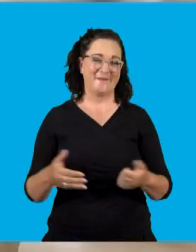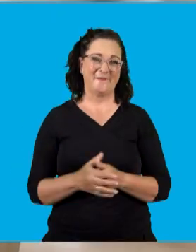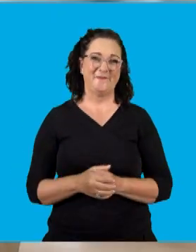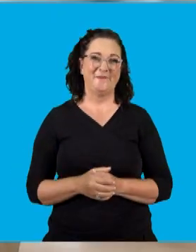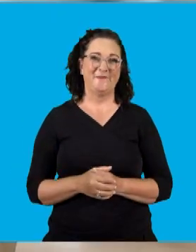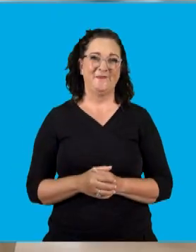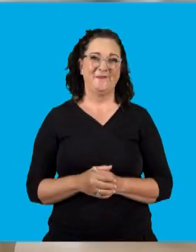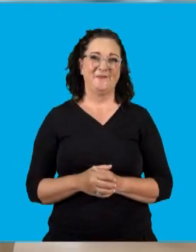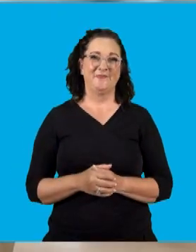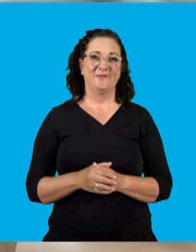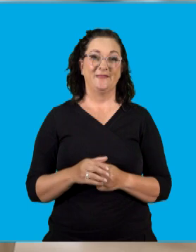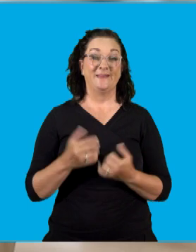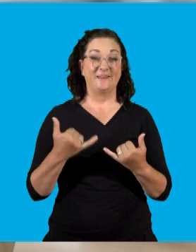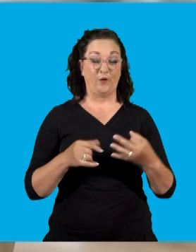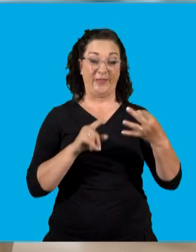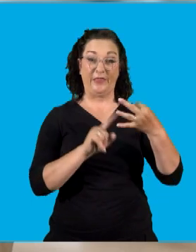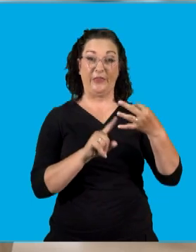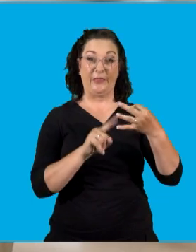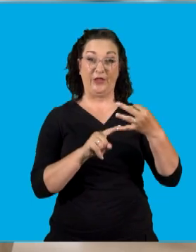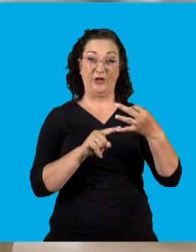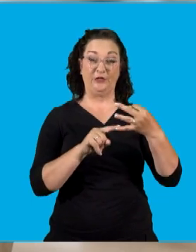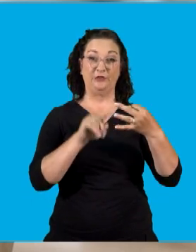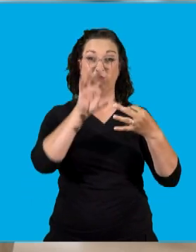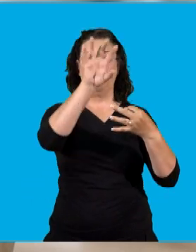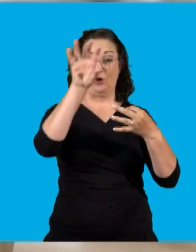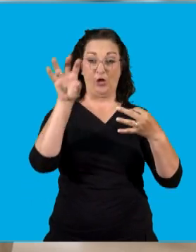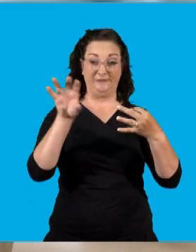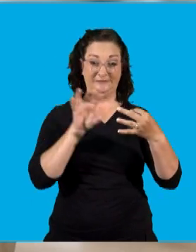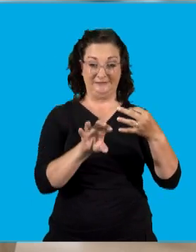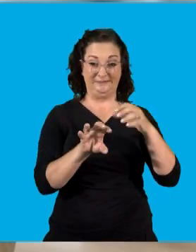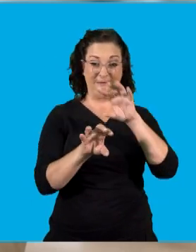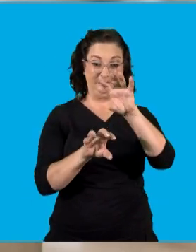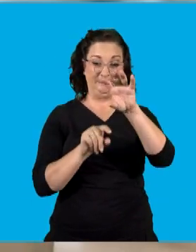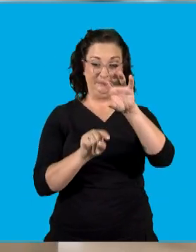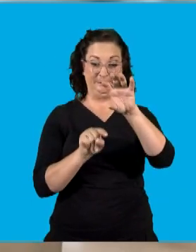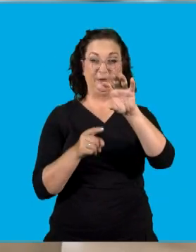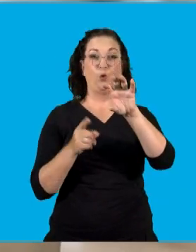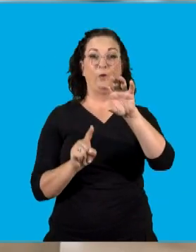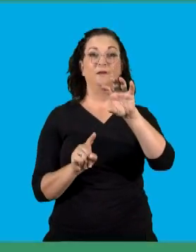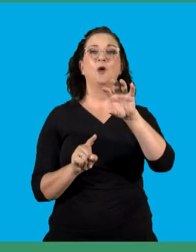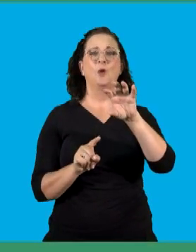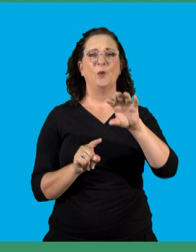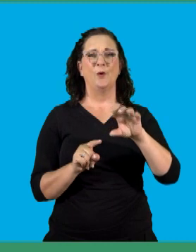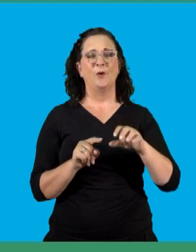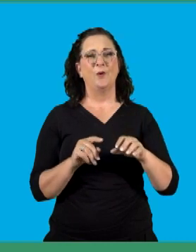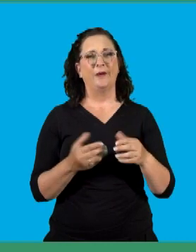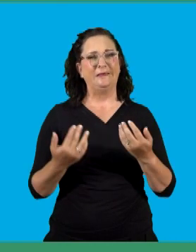Welcome back, grade 10s. Now let's look at our third concept for the lesson, which is meaning of inclusivity.